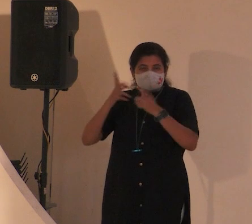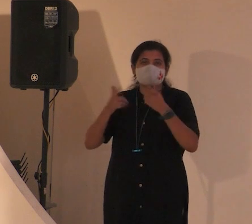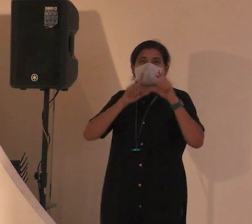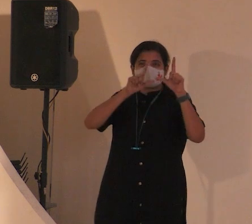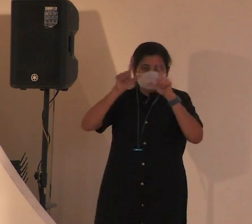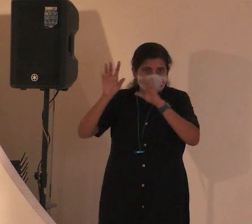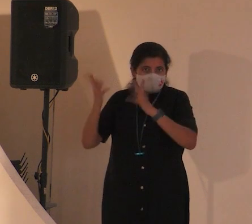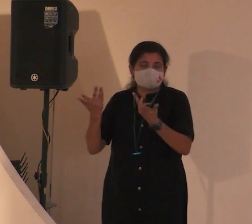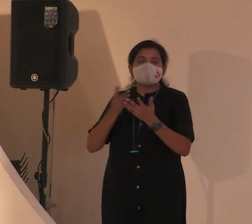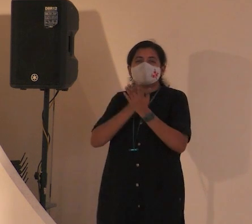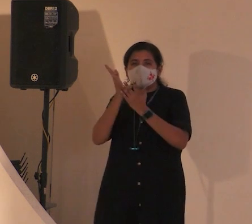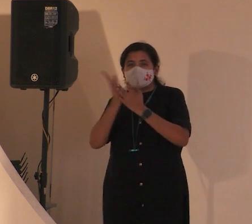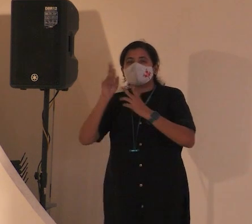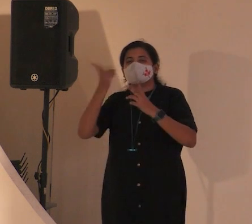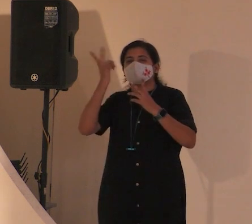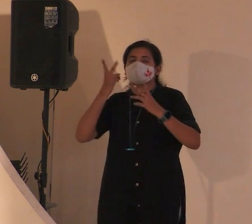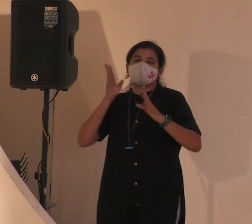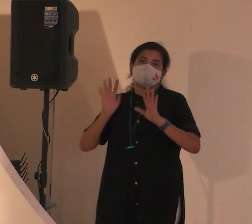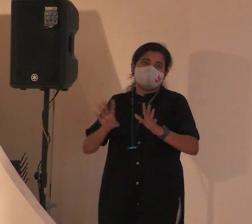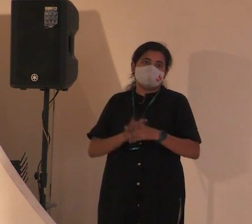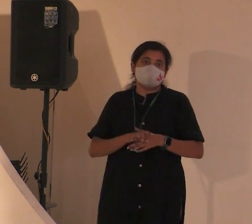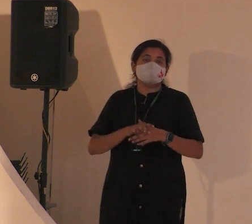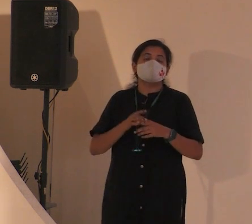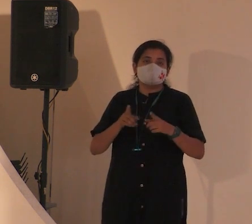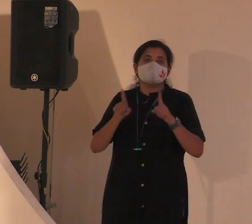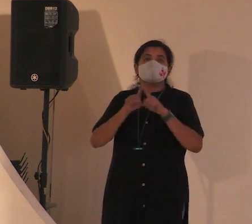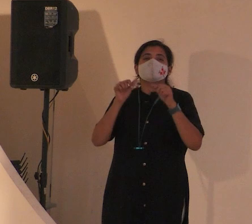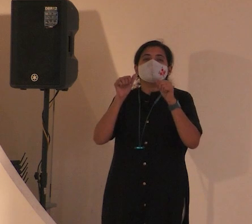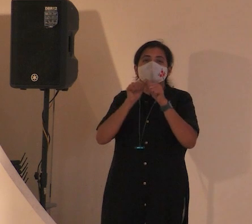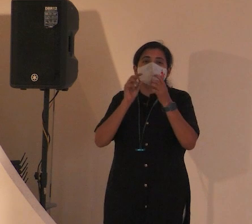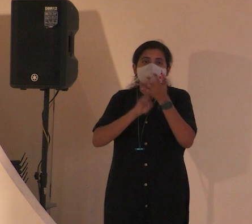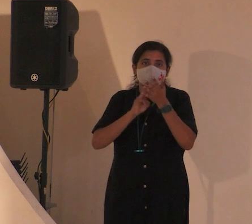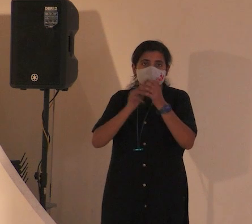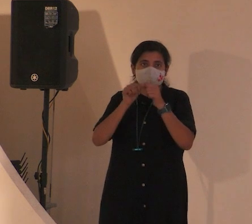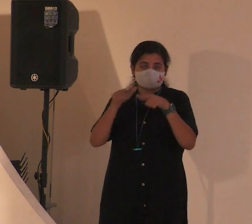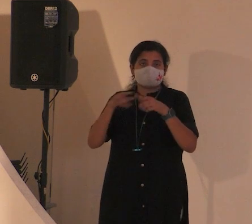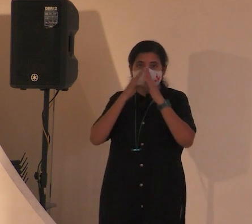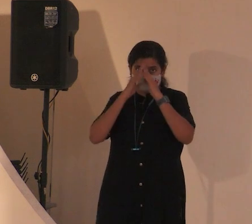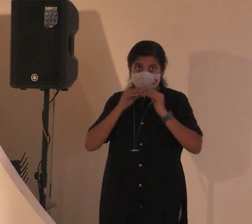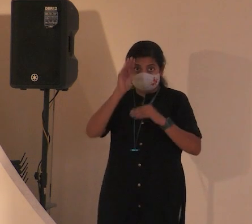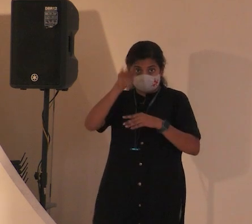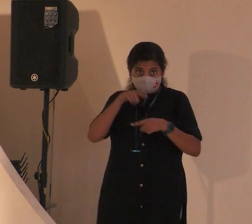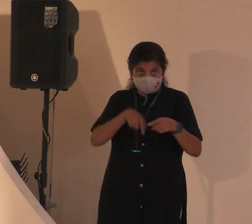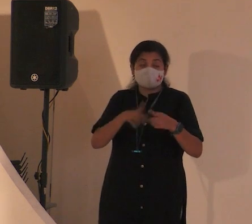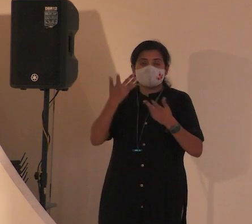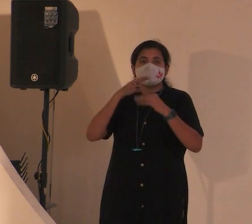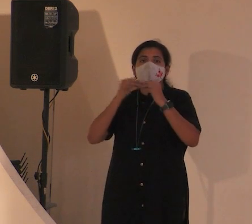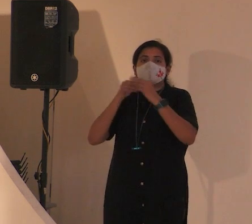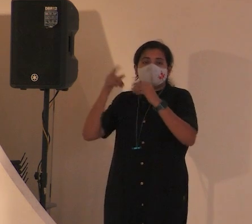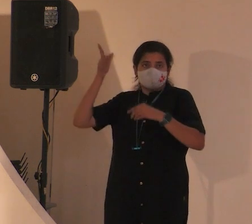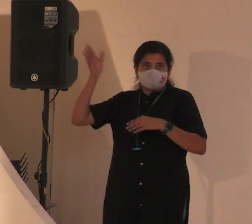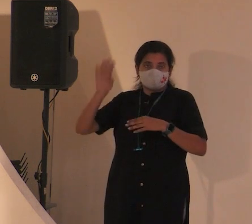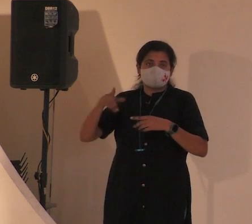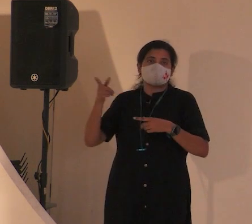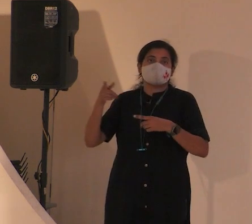different ways. We have also looked at the Amma temples in Bangalore. The ethnographic study of those temples were also done and